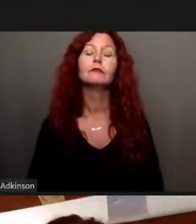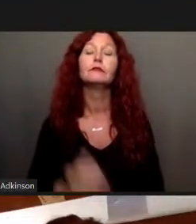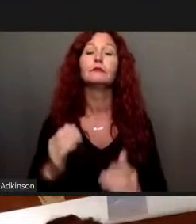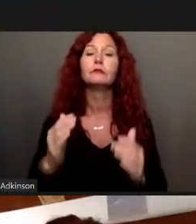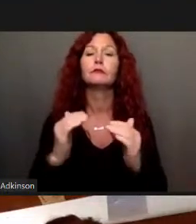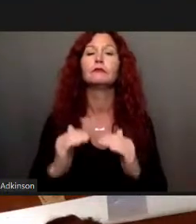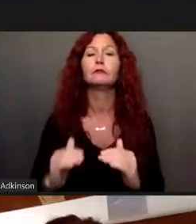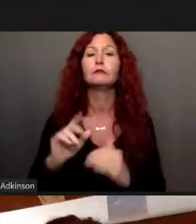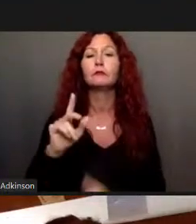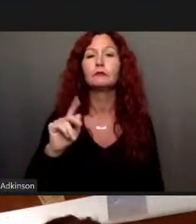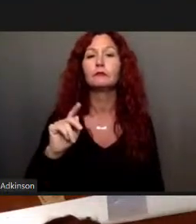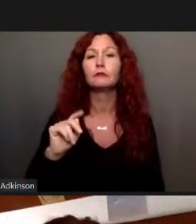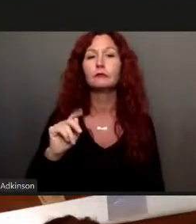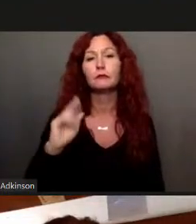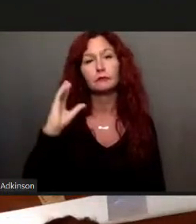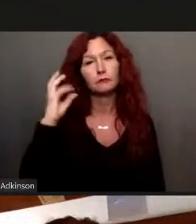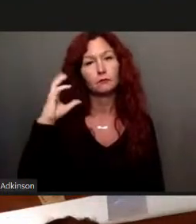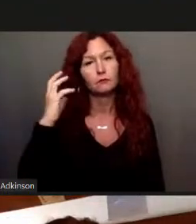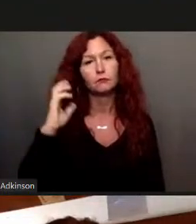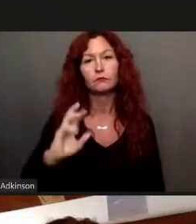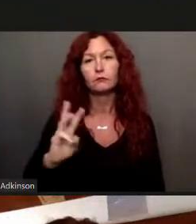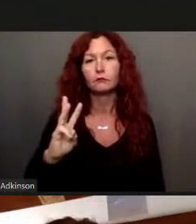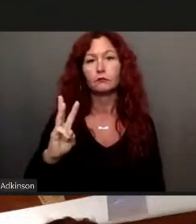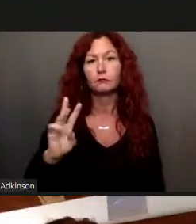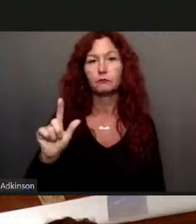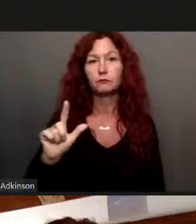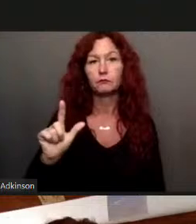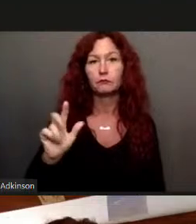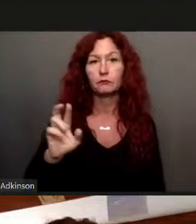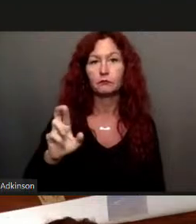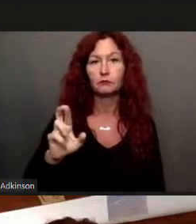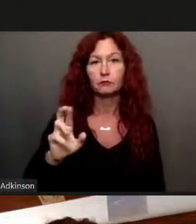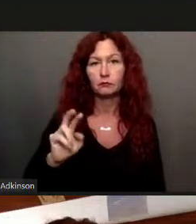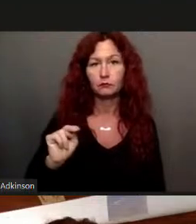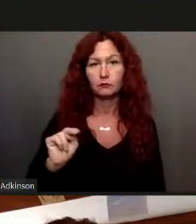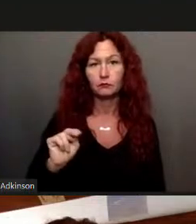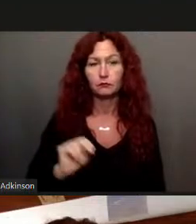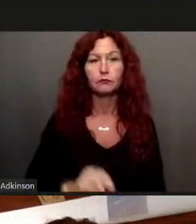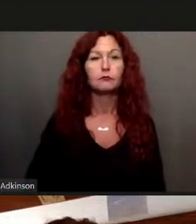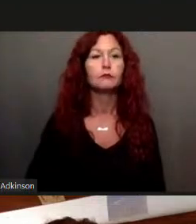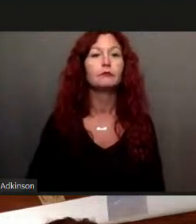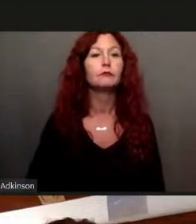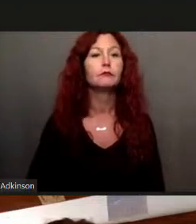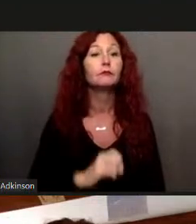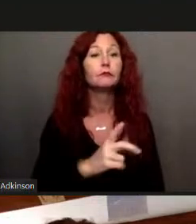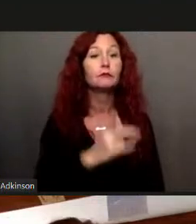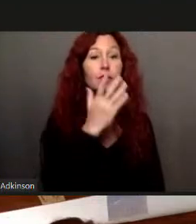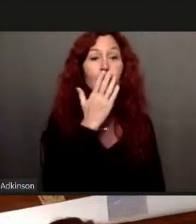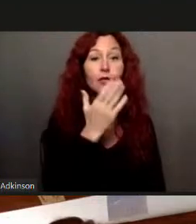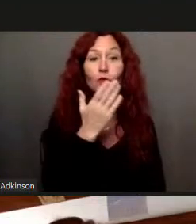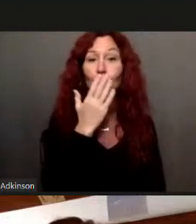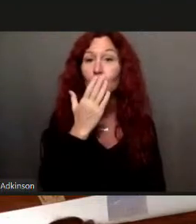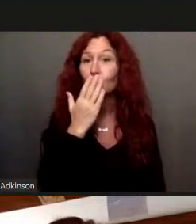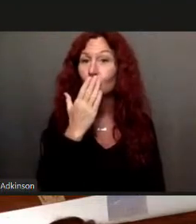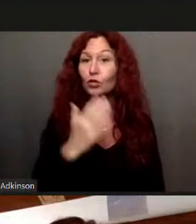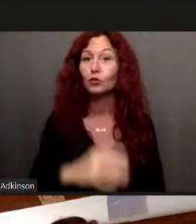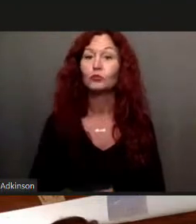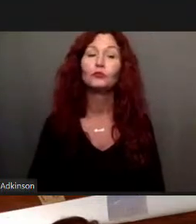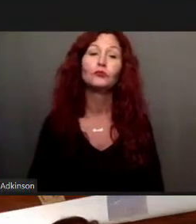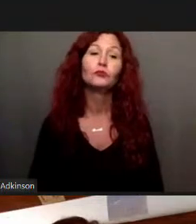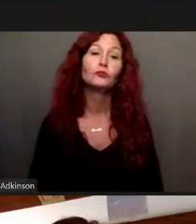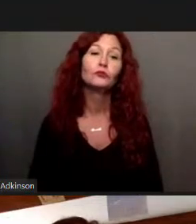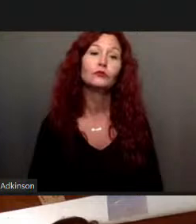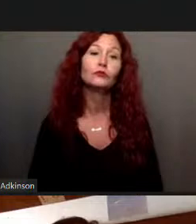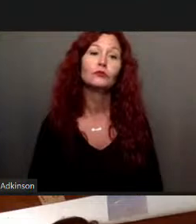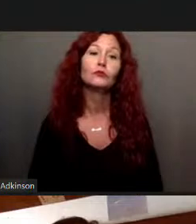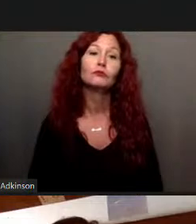Veronica Zaragoza. Veronica? Thank you, Patty. Thank you, Mayor. Actually, I have a